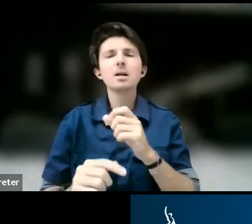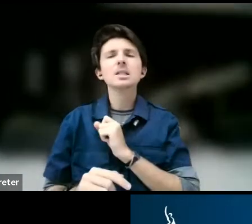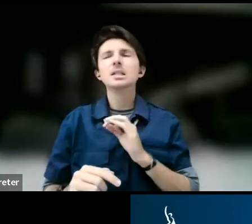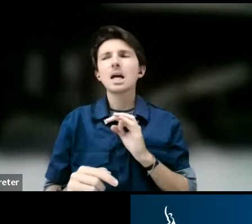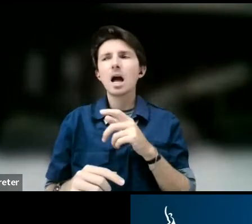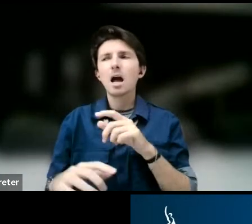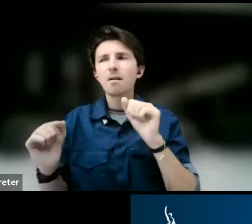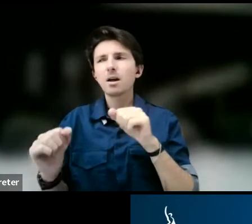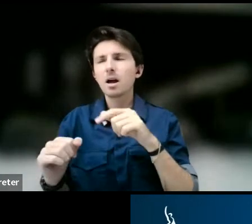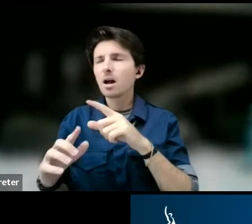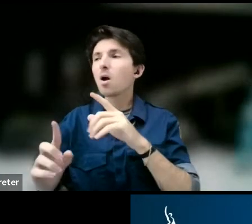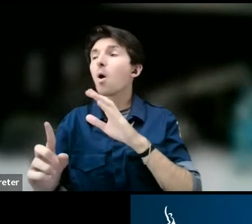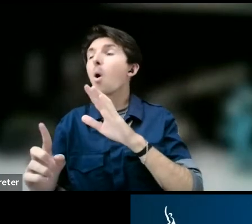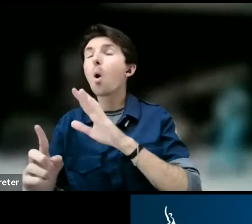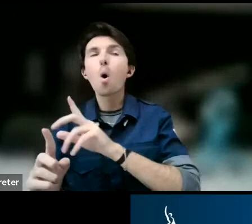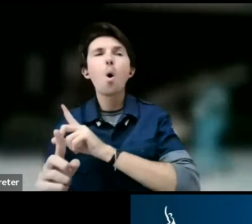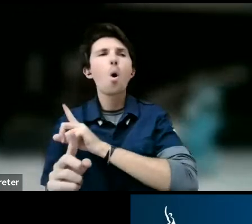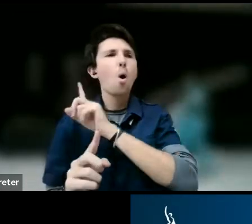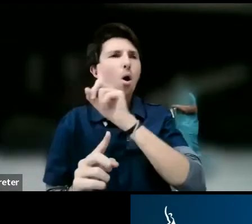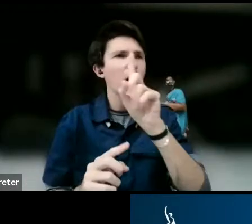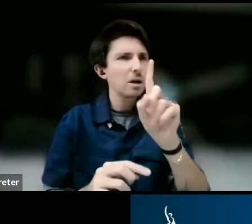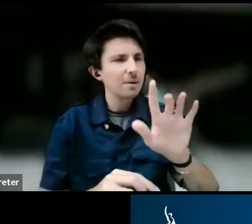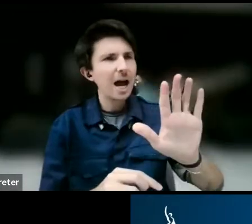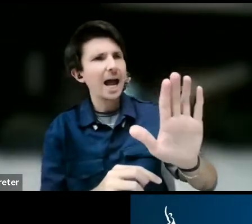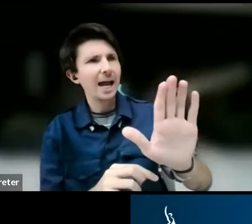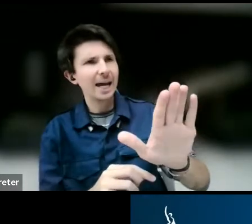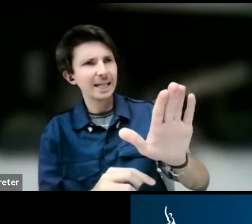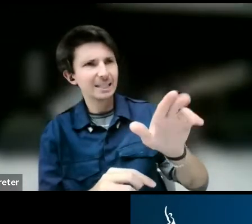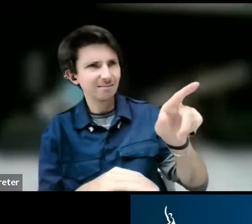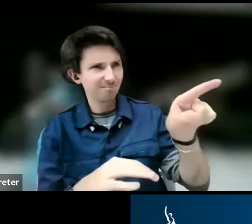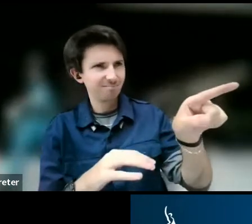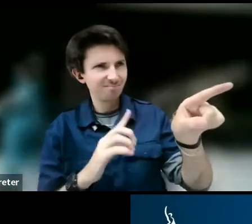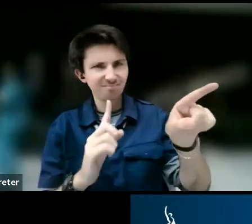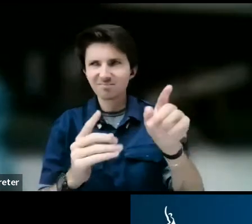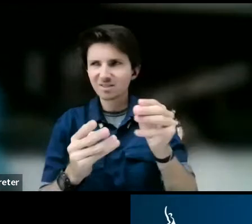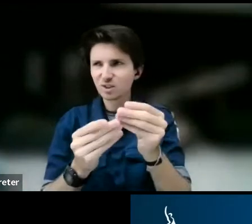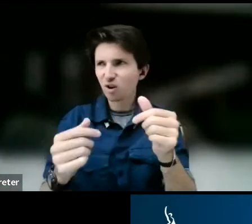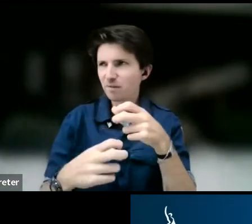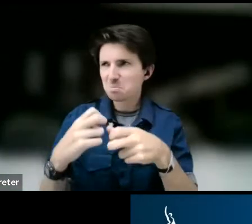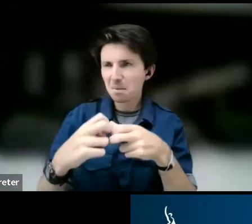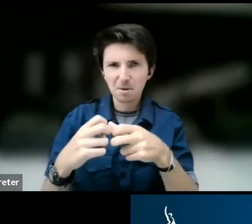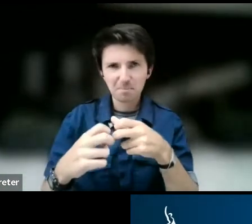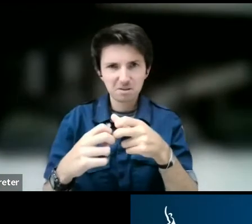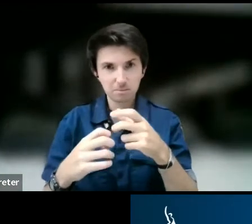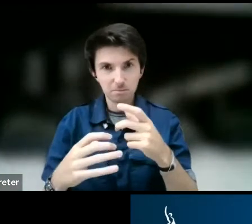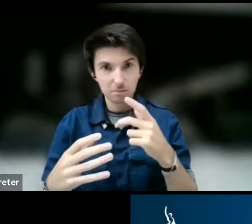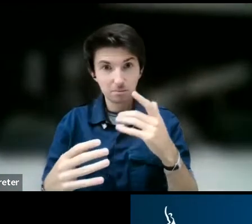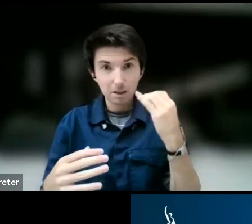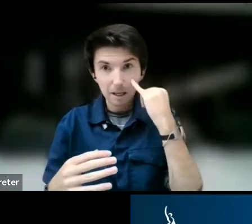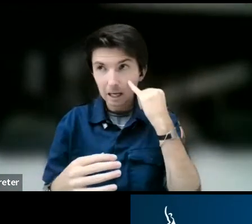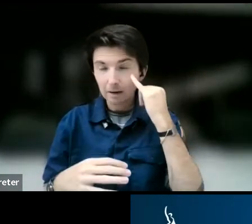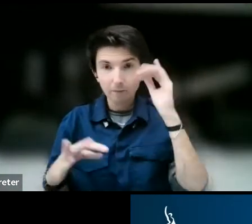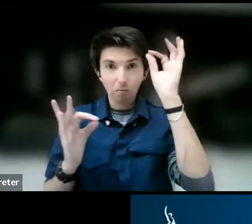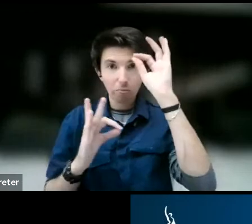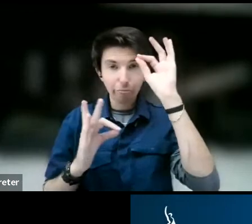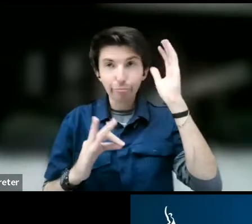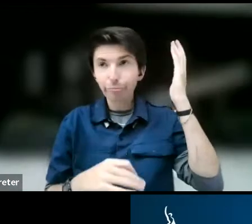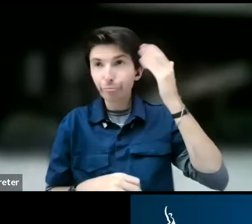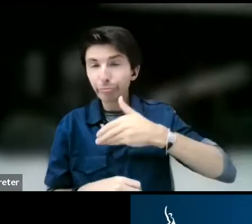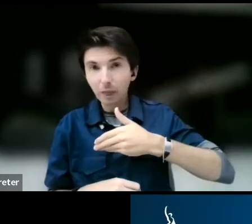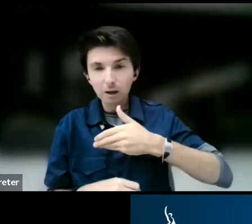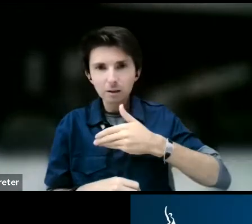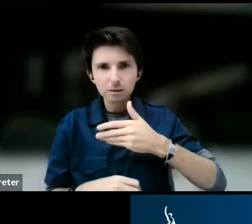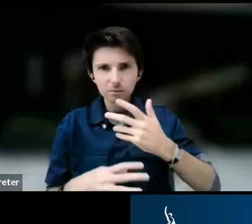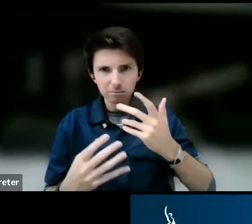it's, there's basically no way to help solve the problem if they don't know that it's happening. So Stephanie, thank you